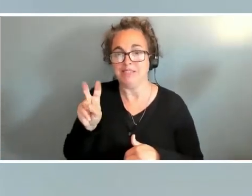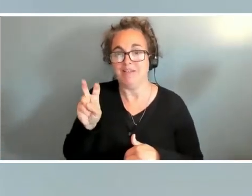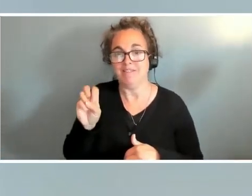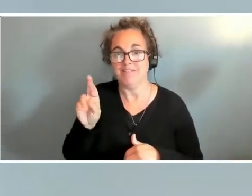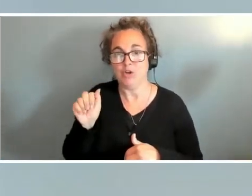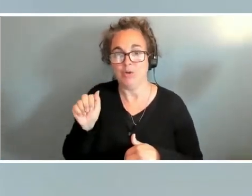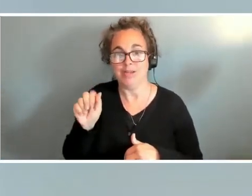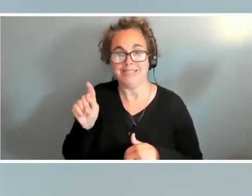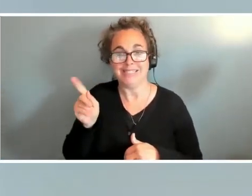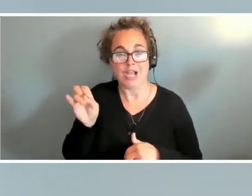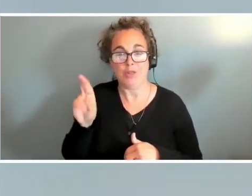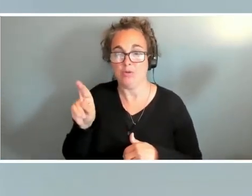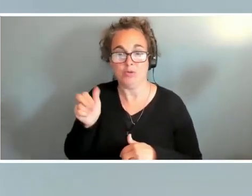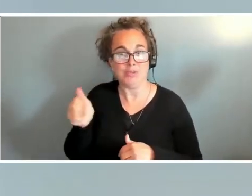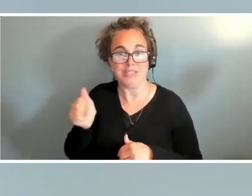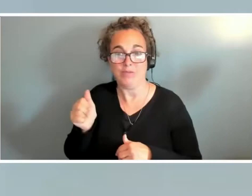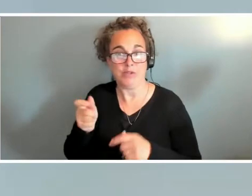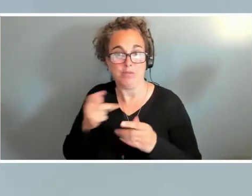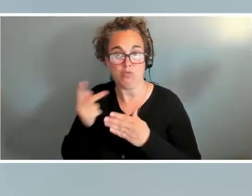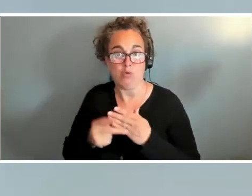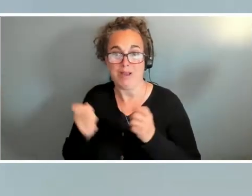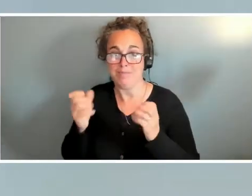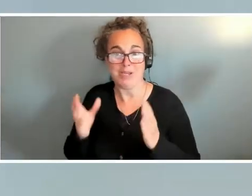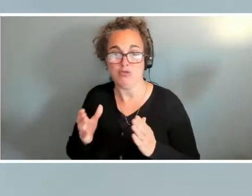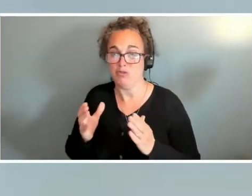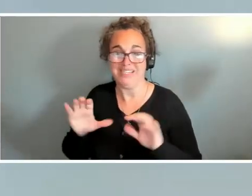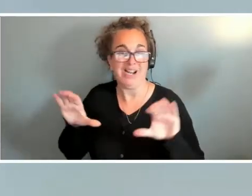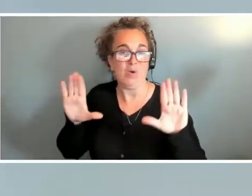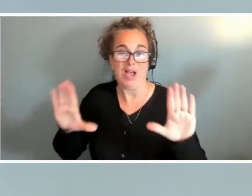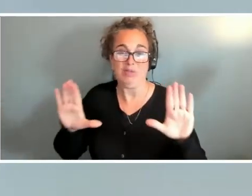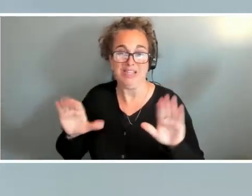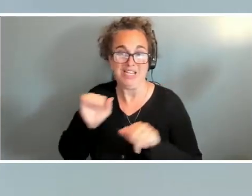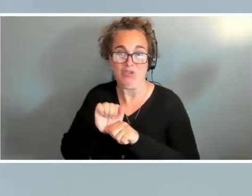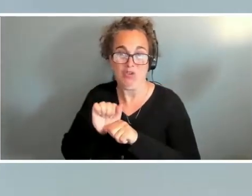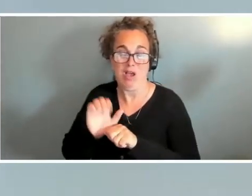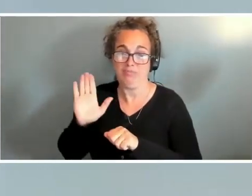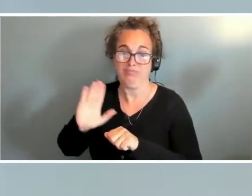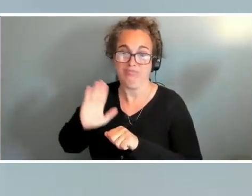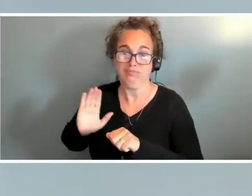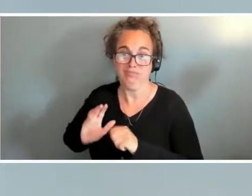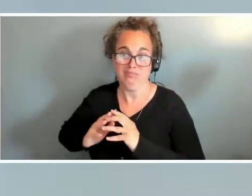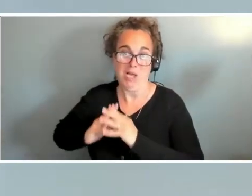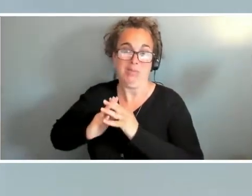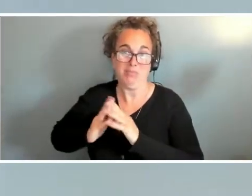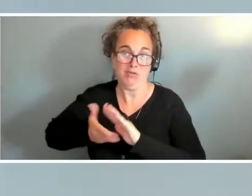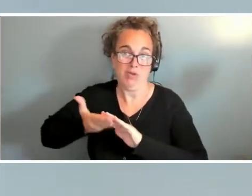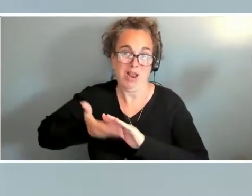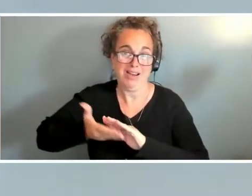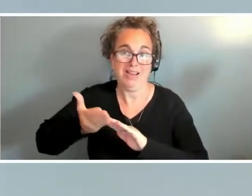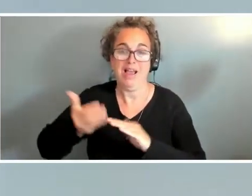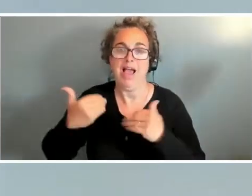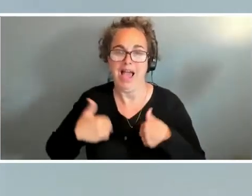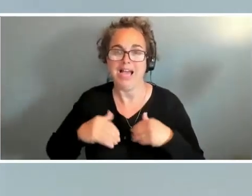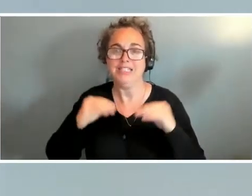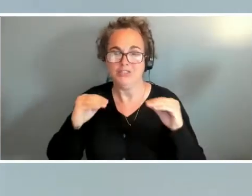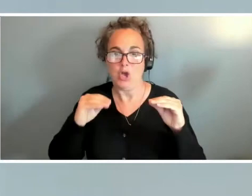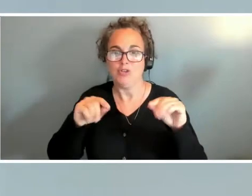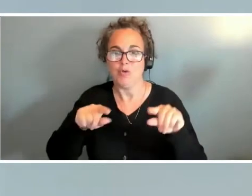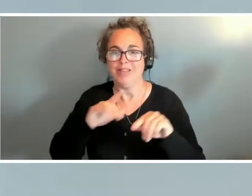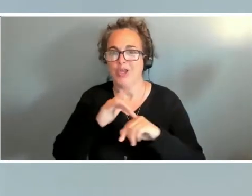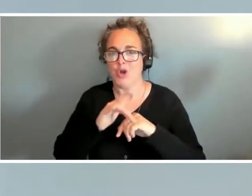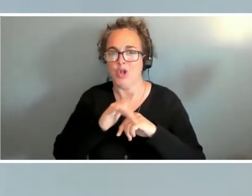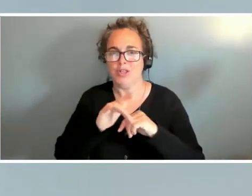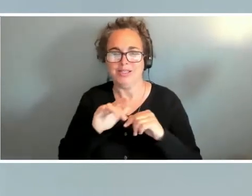many years, did an outstanding job getting this program up and running. I taught a lot in the early sessions, but again,